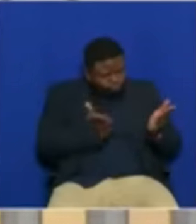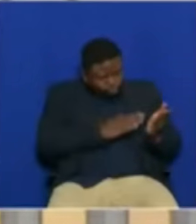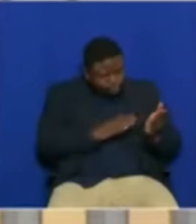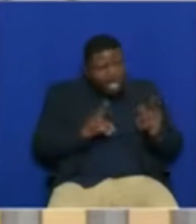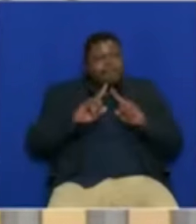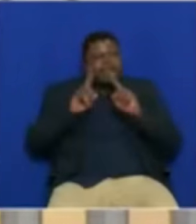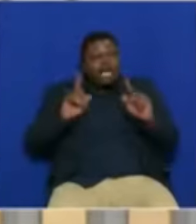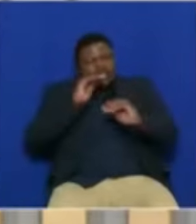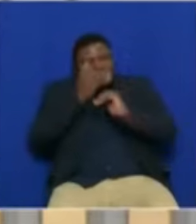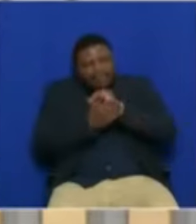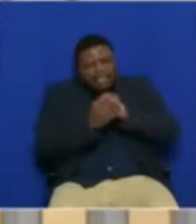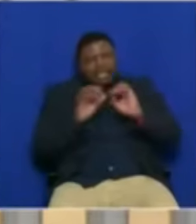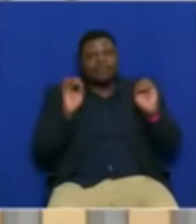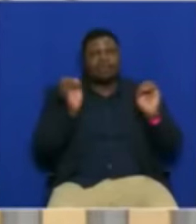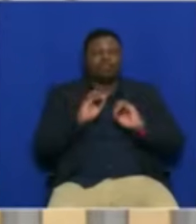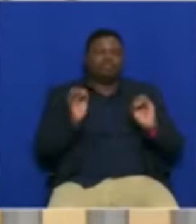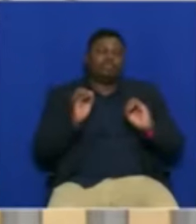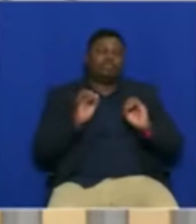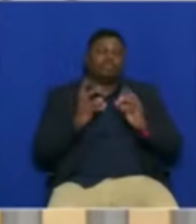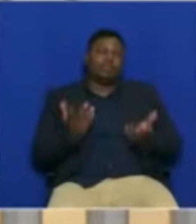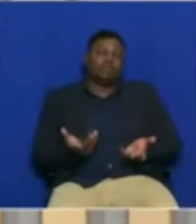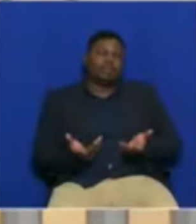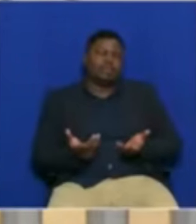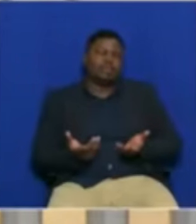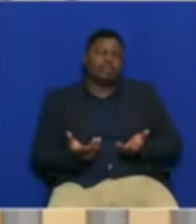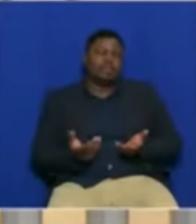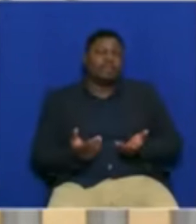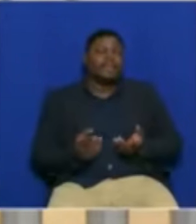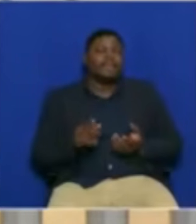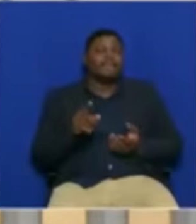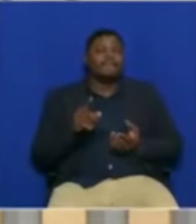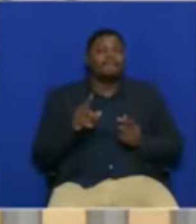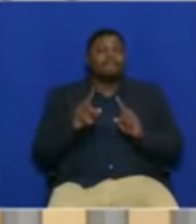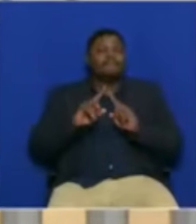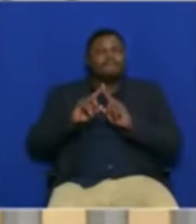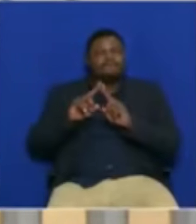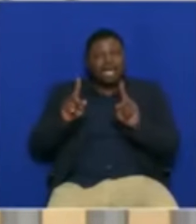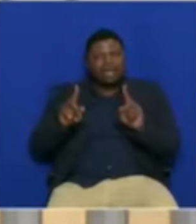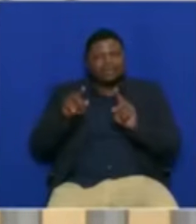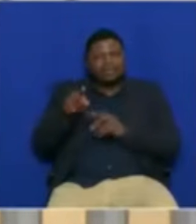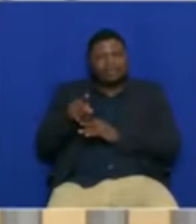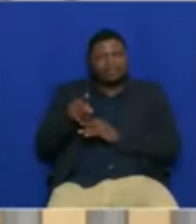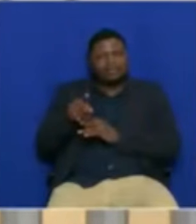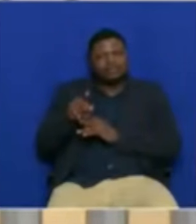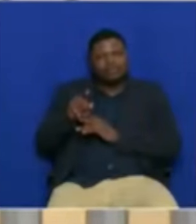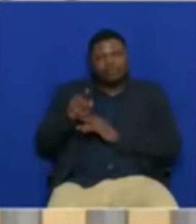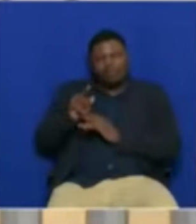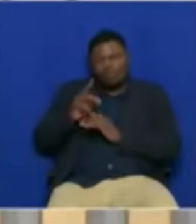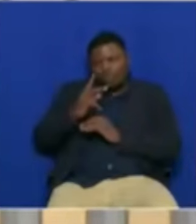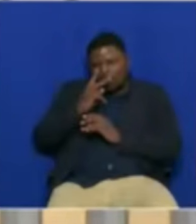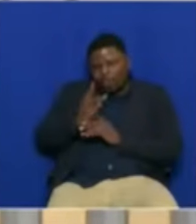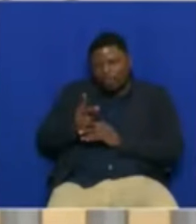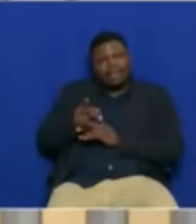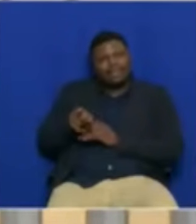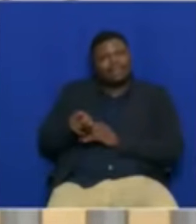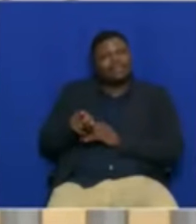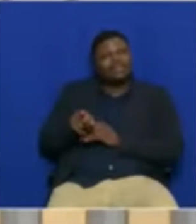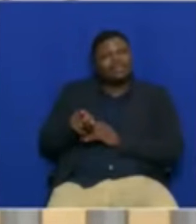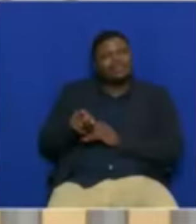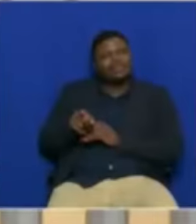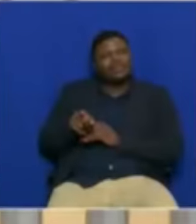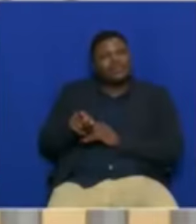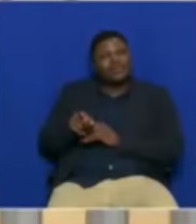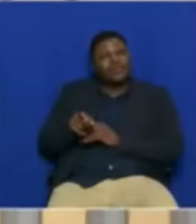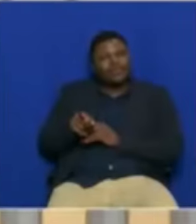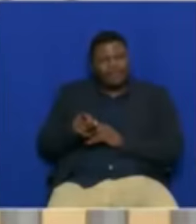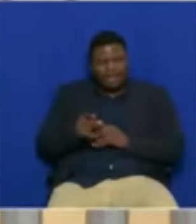that where there is substance that this docket there was interference with this docket in the sense